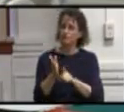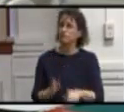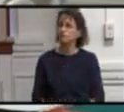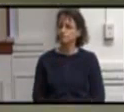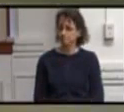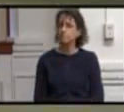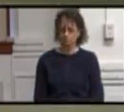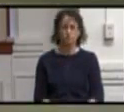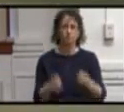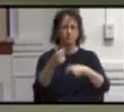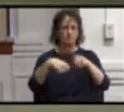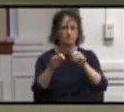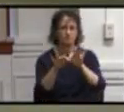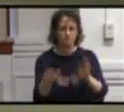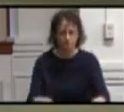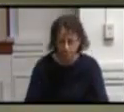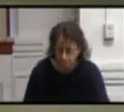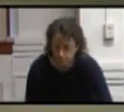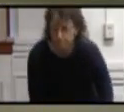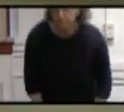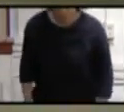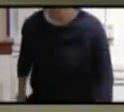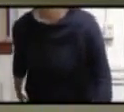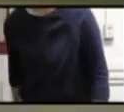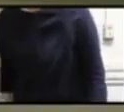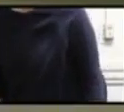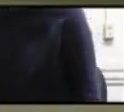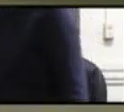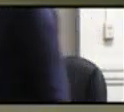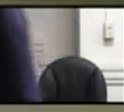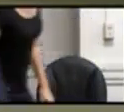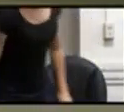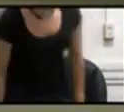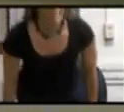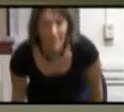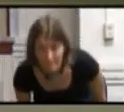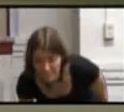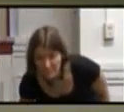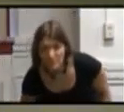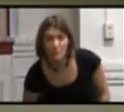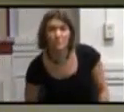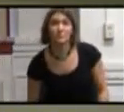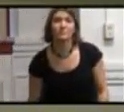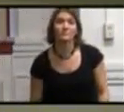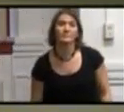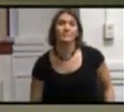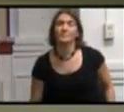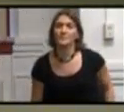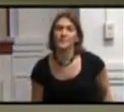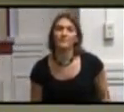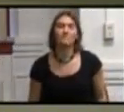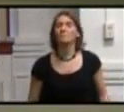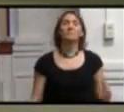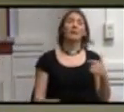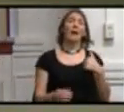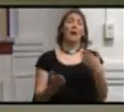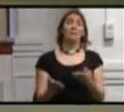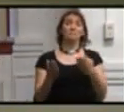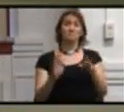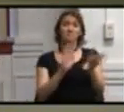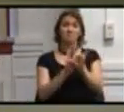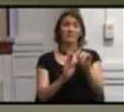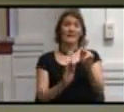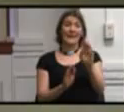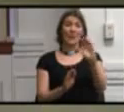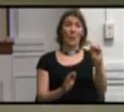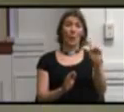mean, the five people that I'm going to propose as members of this working group are Kate O'Connor, a select board representative, and then three